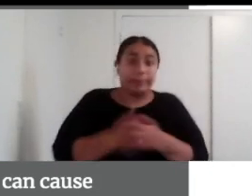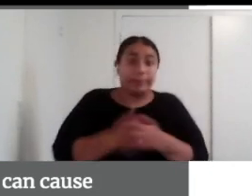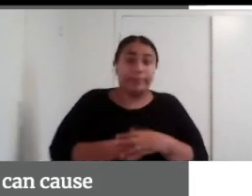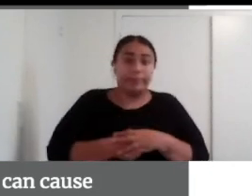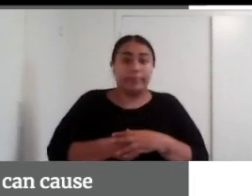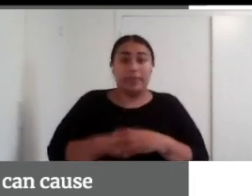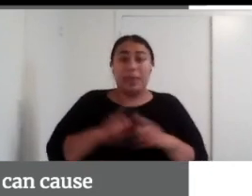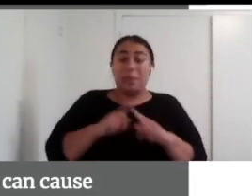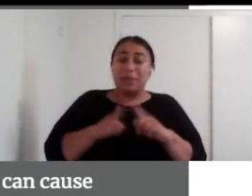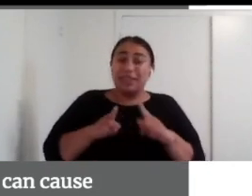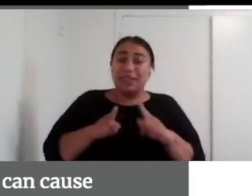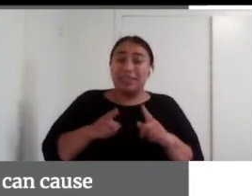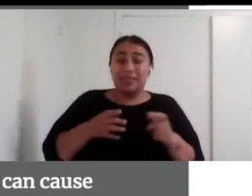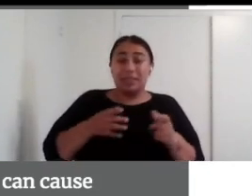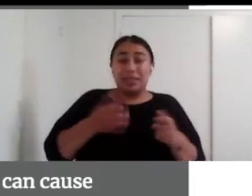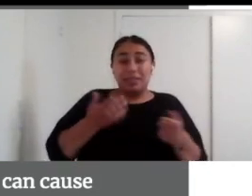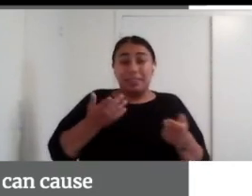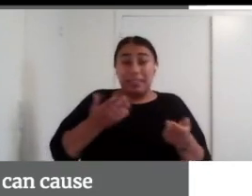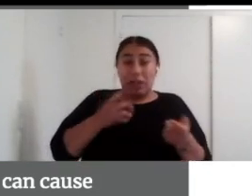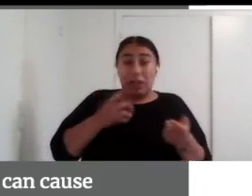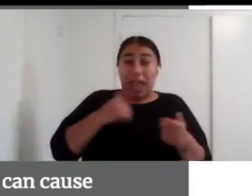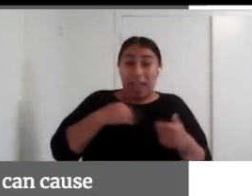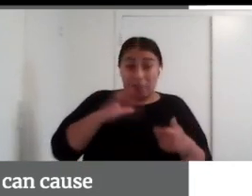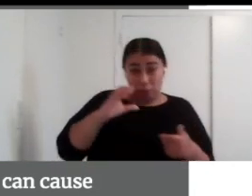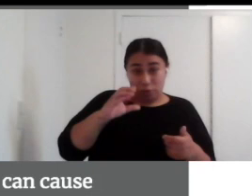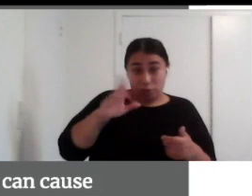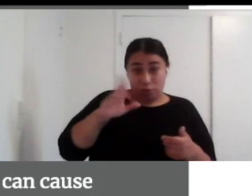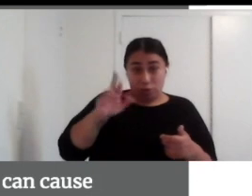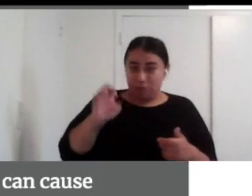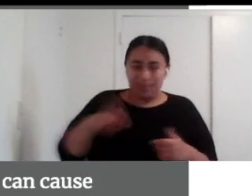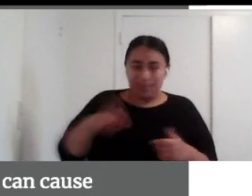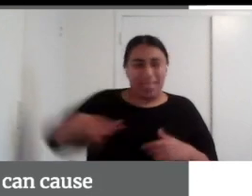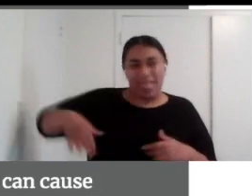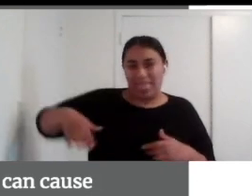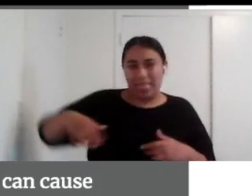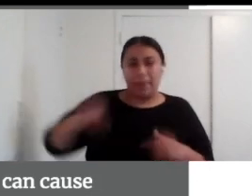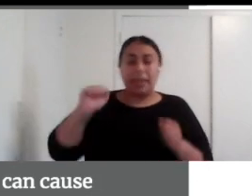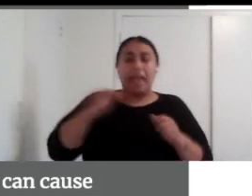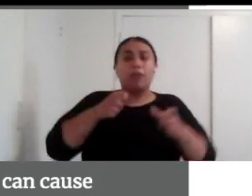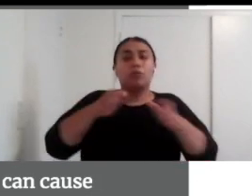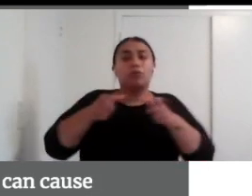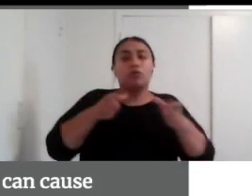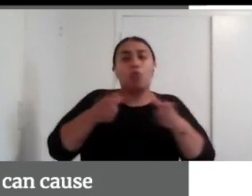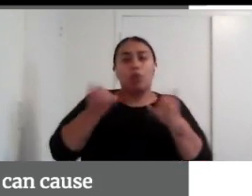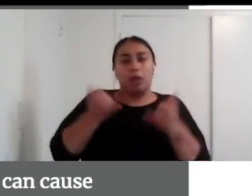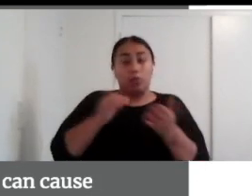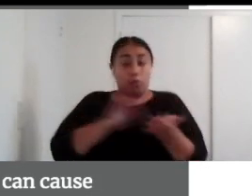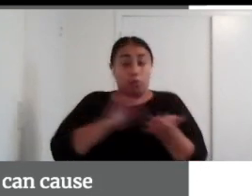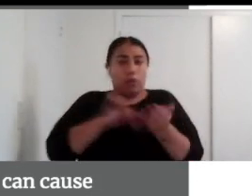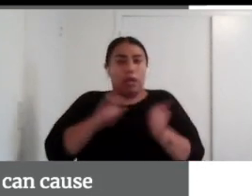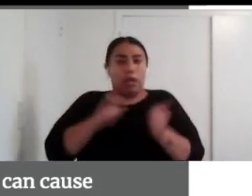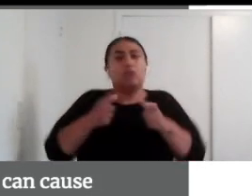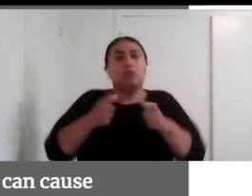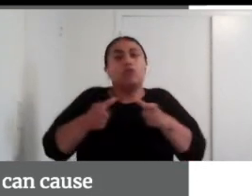idiopathic, chronic condition, because we can only really hope to control the relapses and help to control the